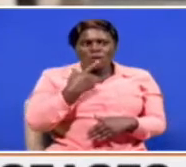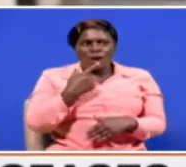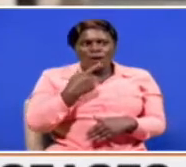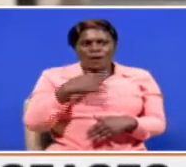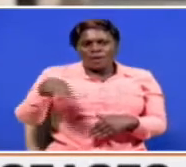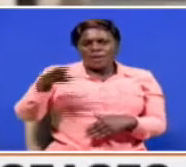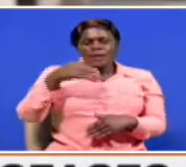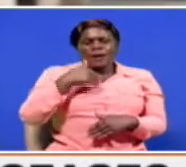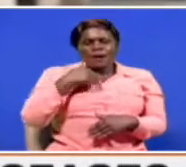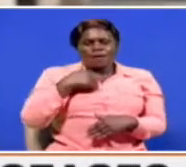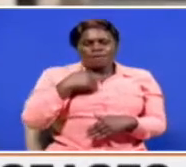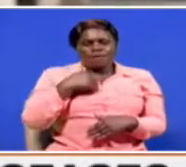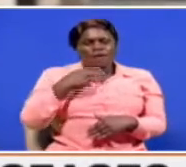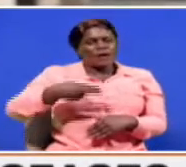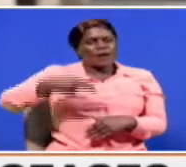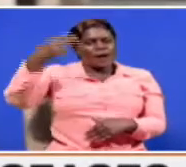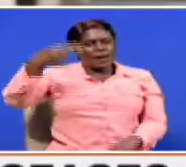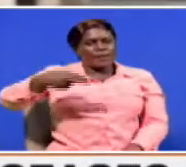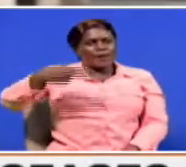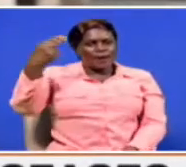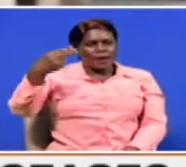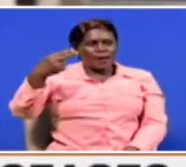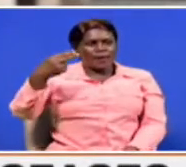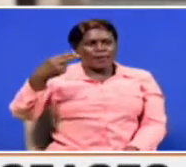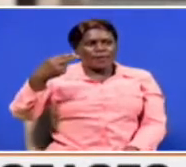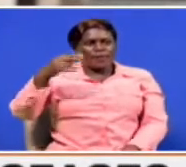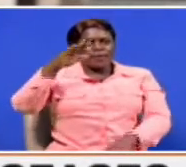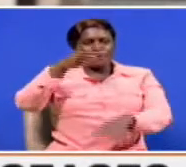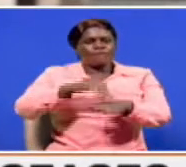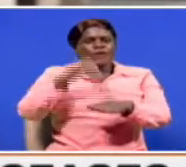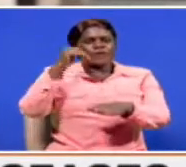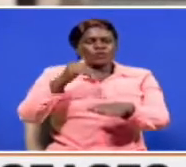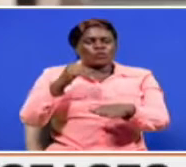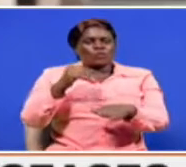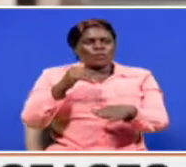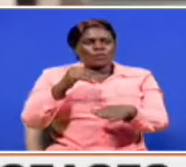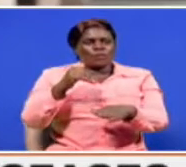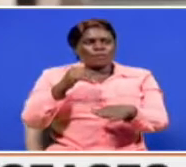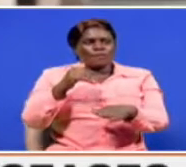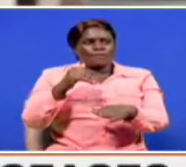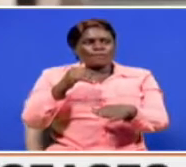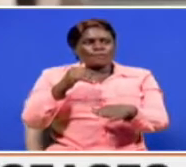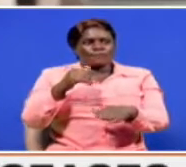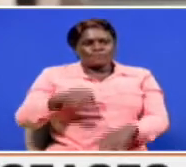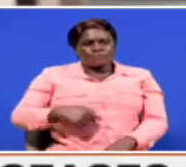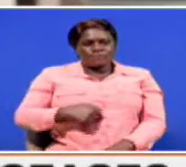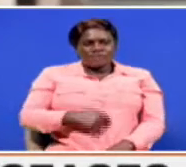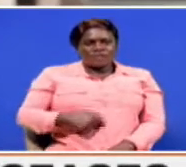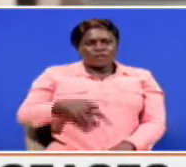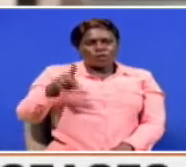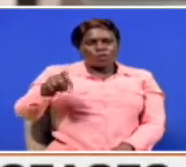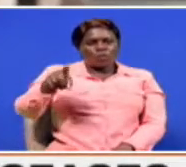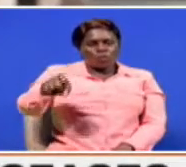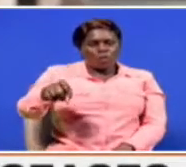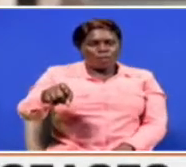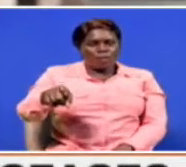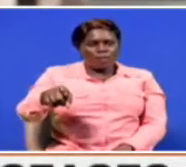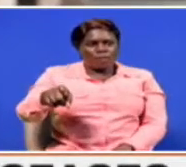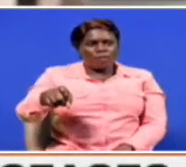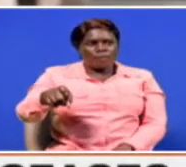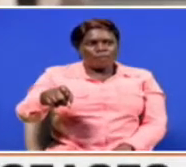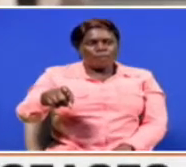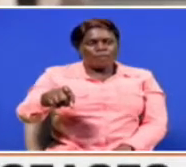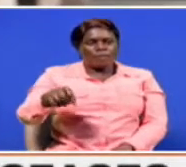have prevalences that are high. Soil-transmitted ailments, which are intestinal worms, we tend to have